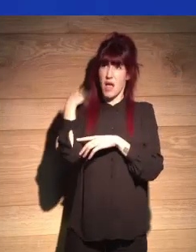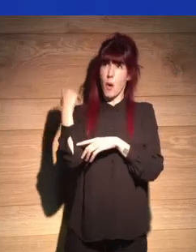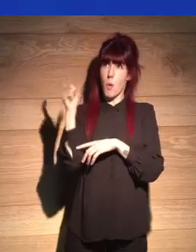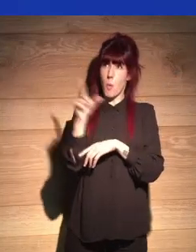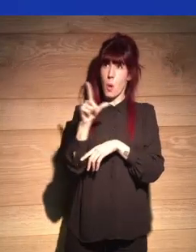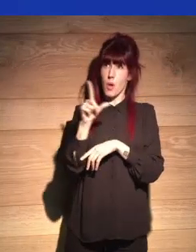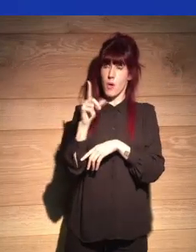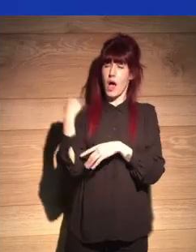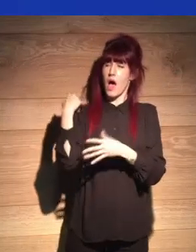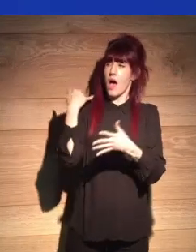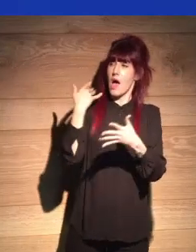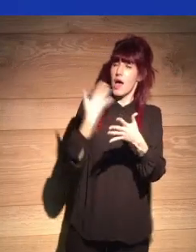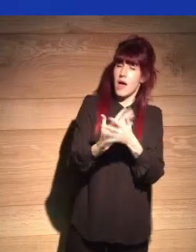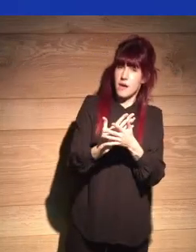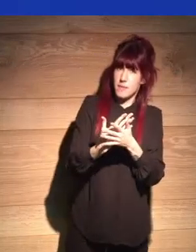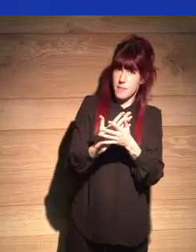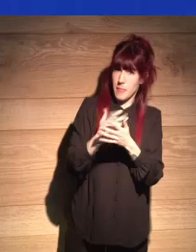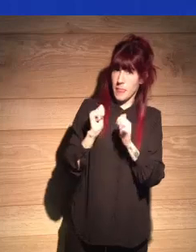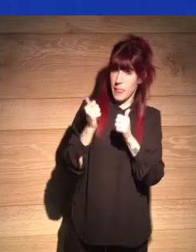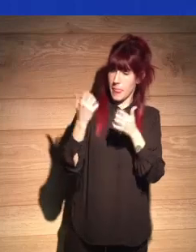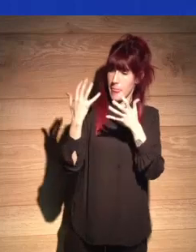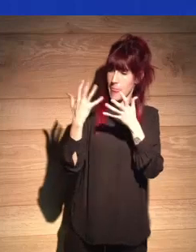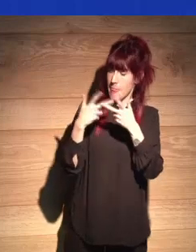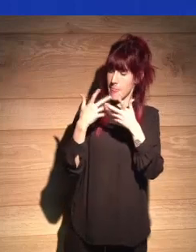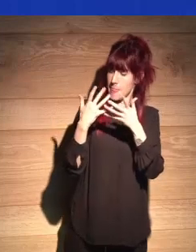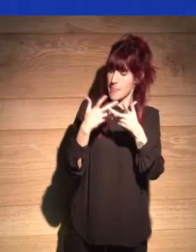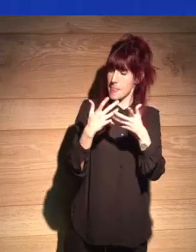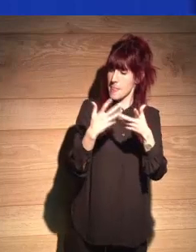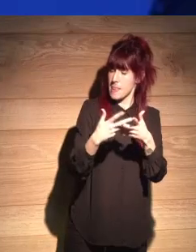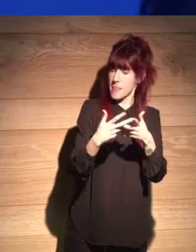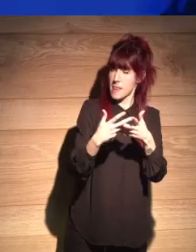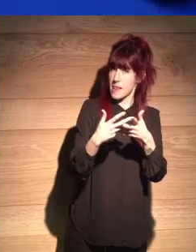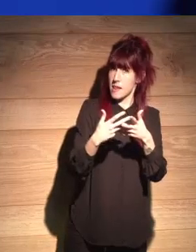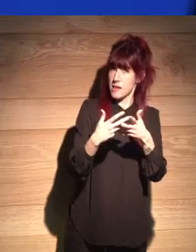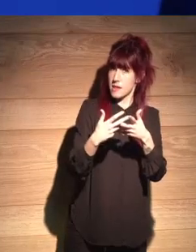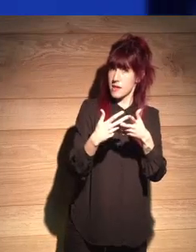give grants to innovative companies, and from July till now, when we have started counting